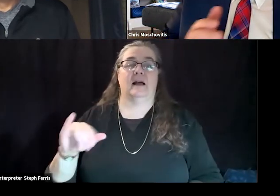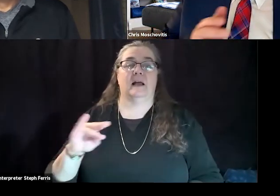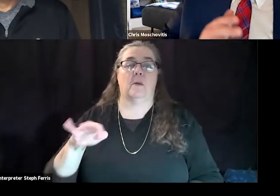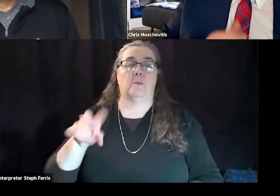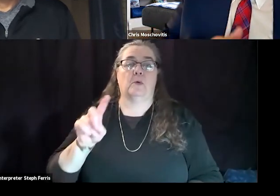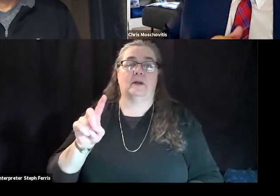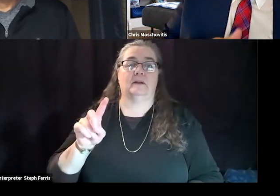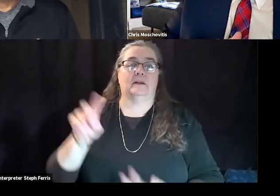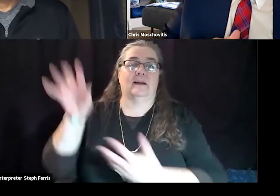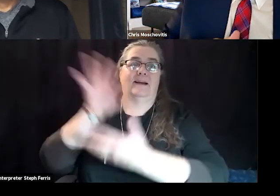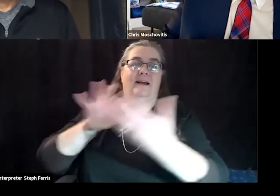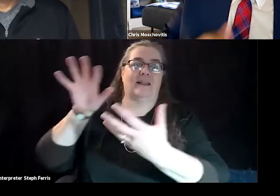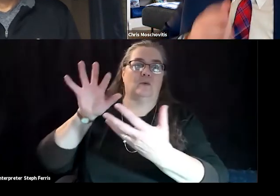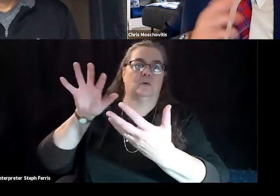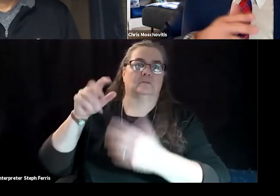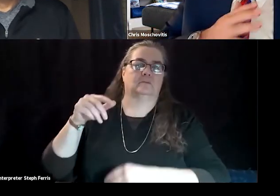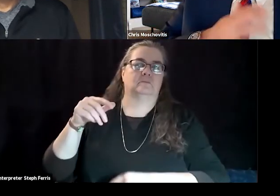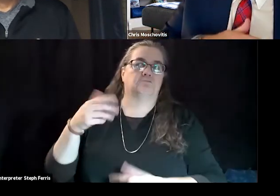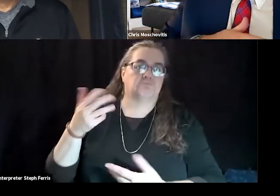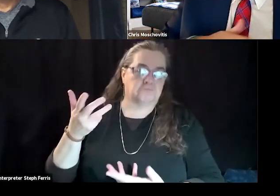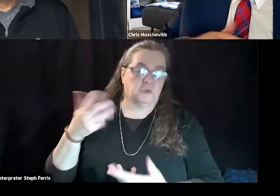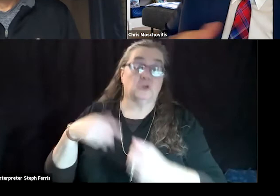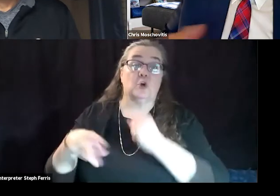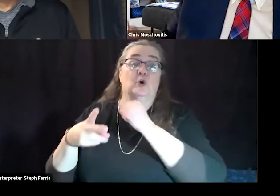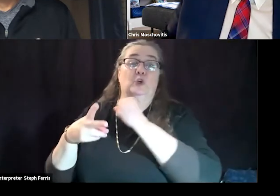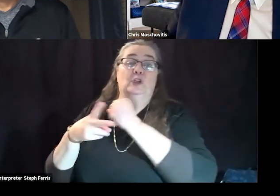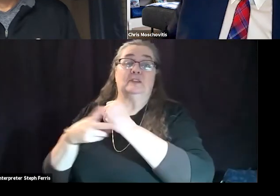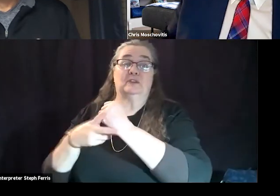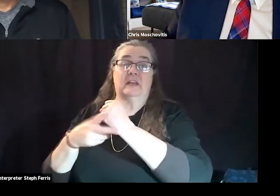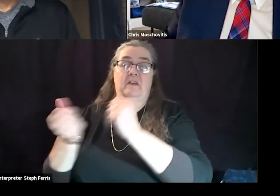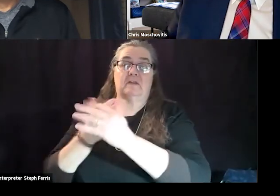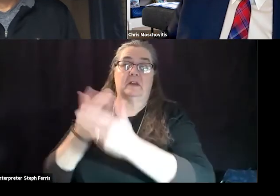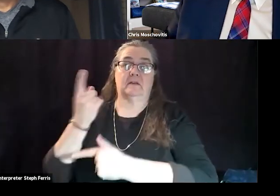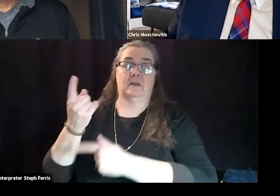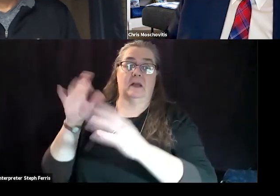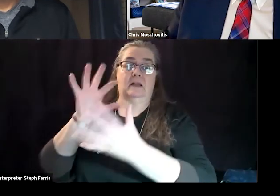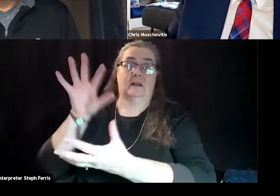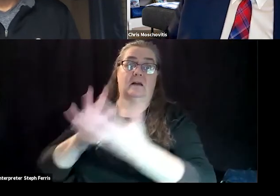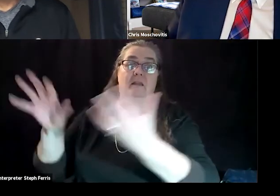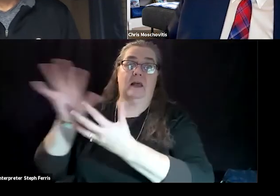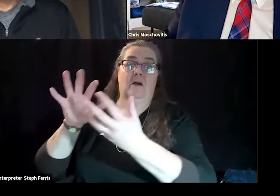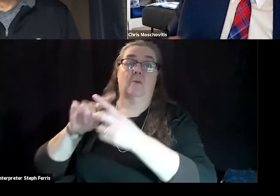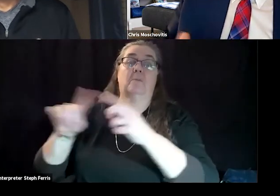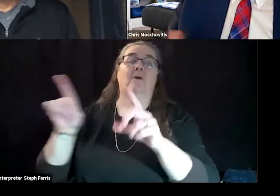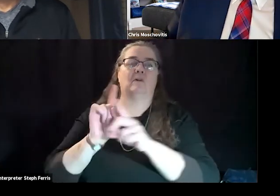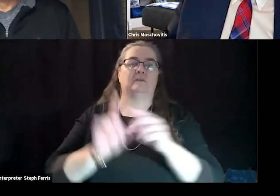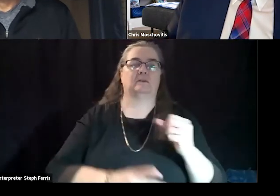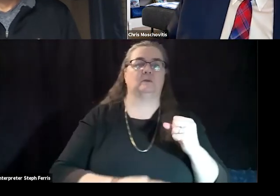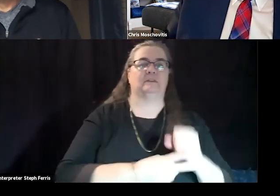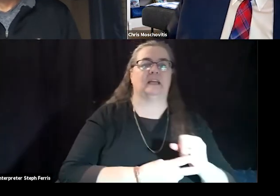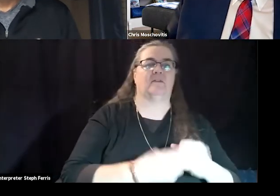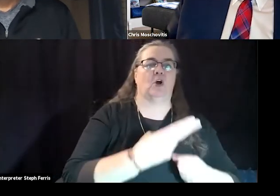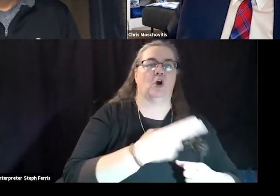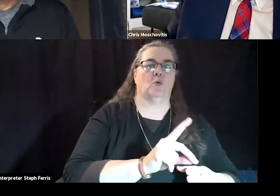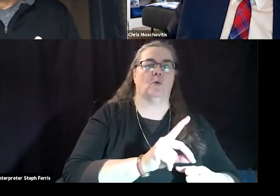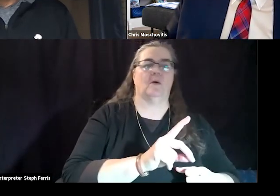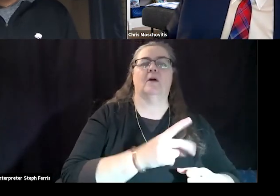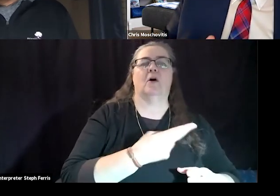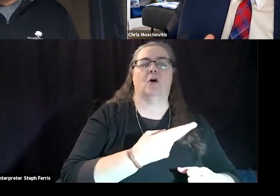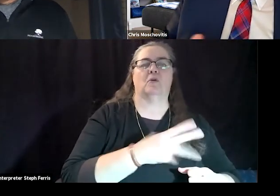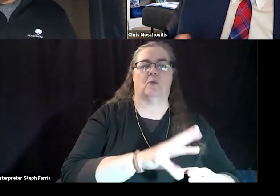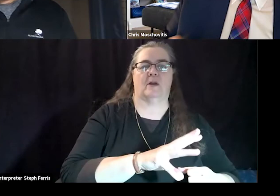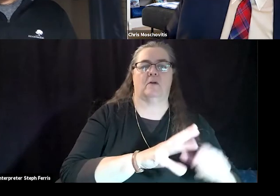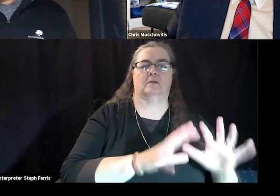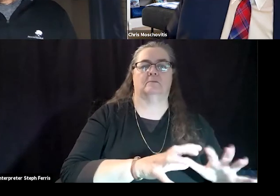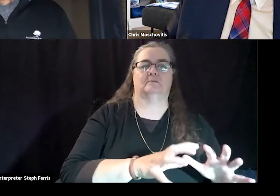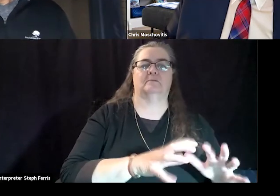eggs into the cloud basket, keep at minimum a copy of that basket nearby. It may not be the most up-to-date thing,